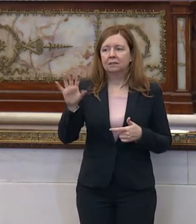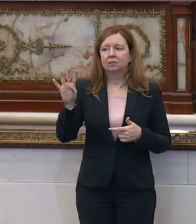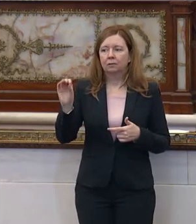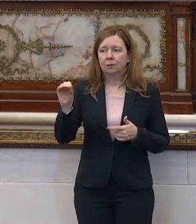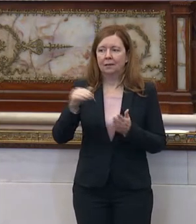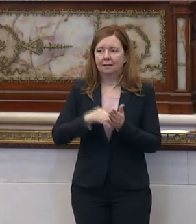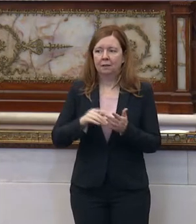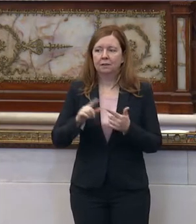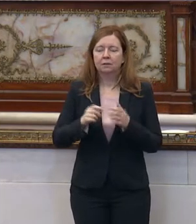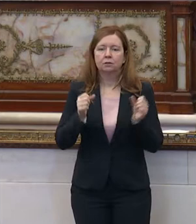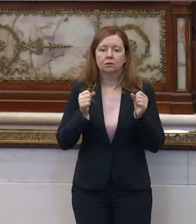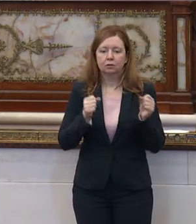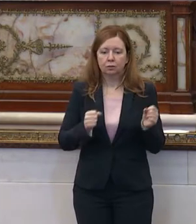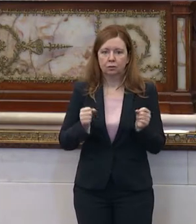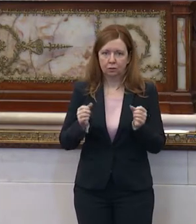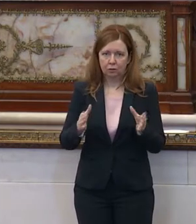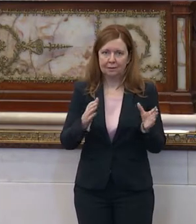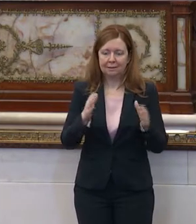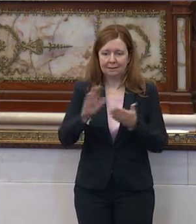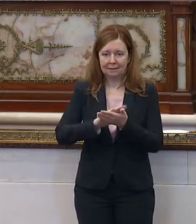3,640,000. Streets and sanitation,